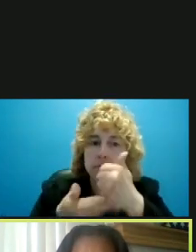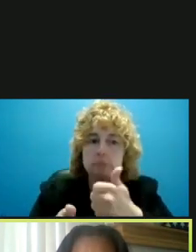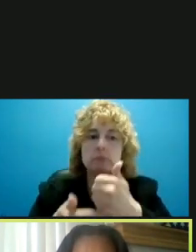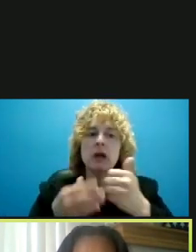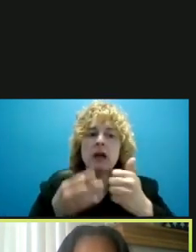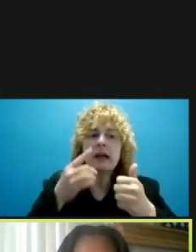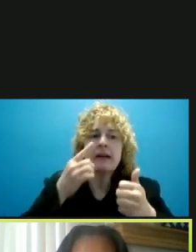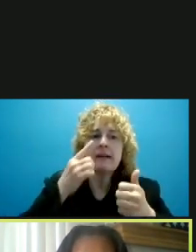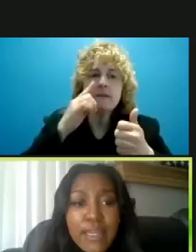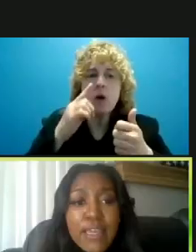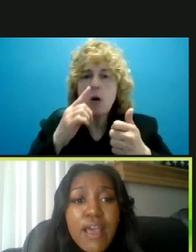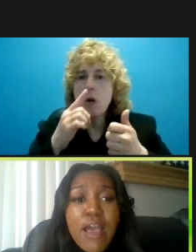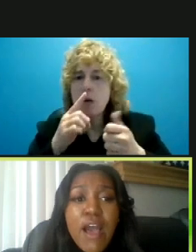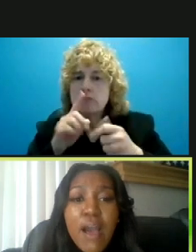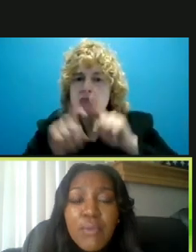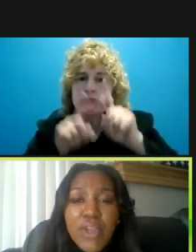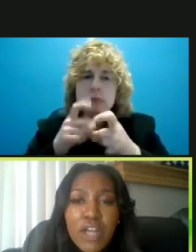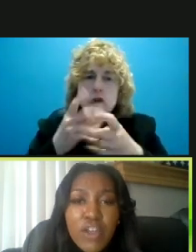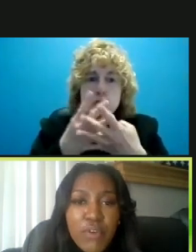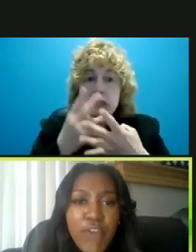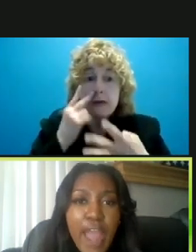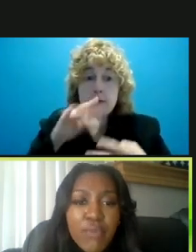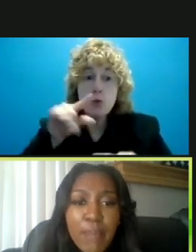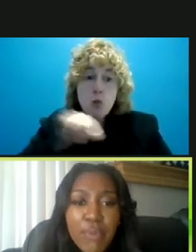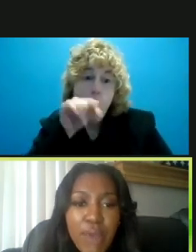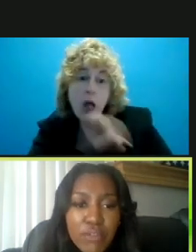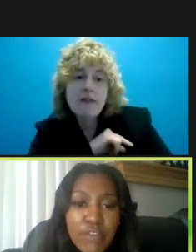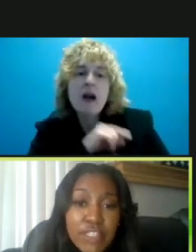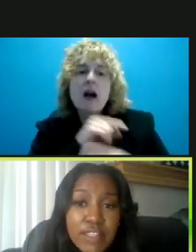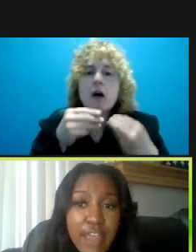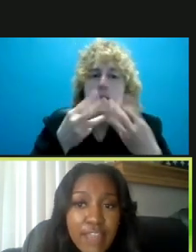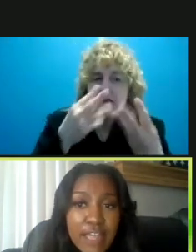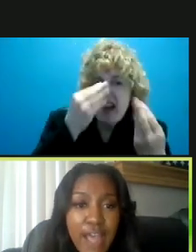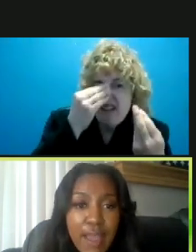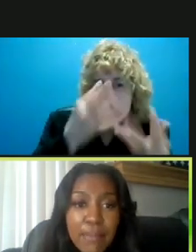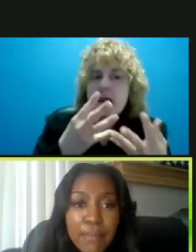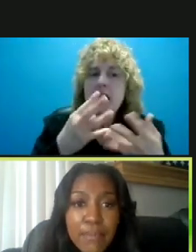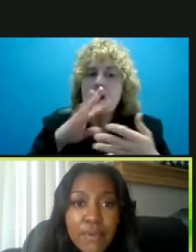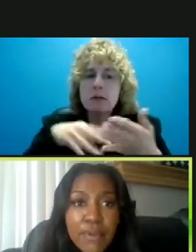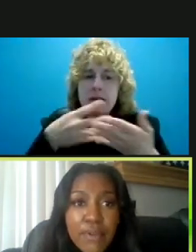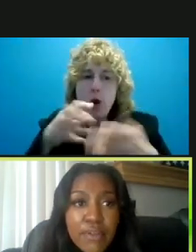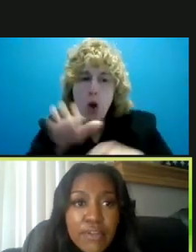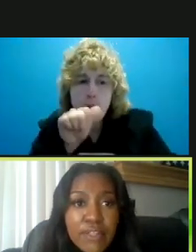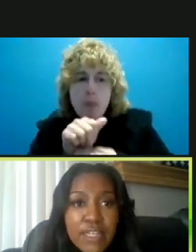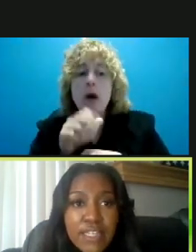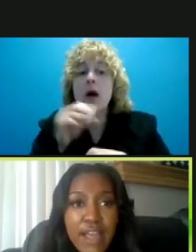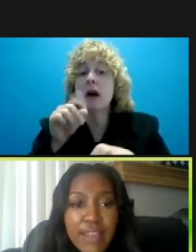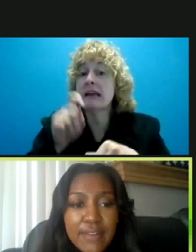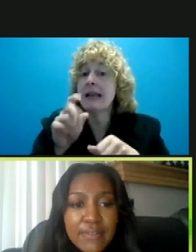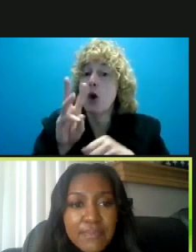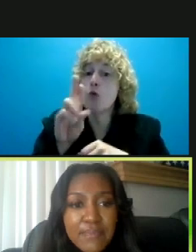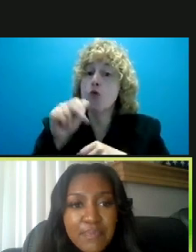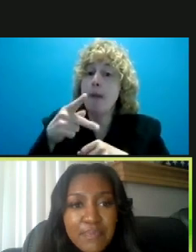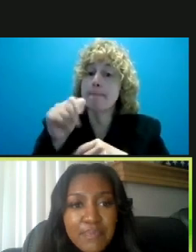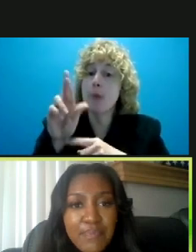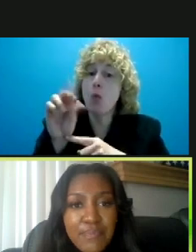appointments, um, that the clients may need. Um, and we also provide wraparound services at that time. Next slide.